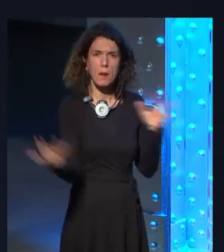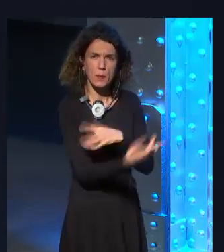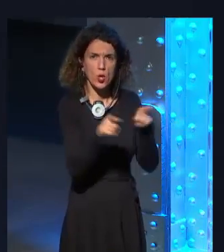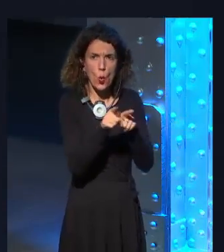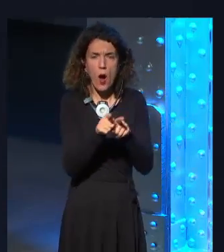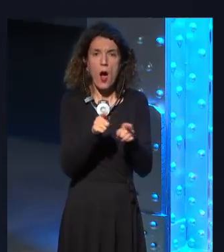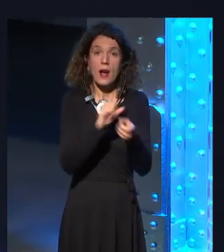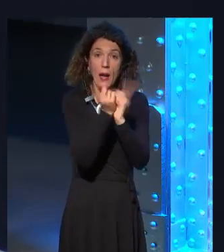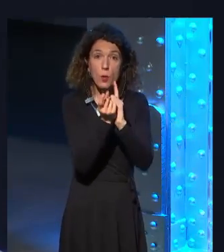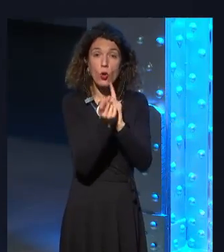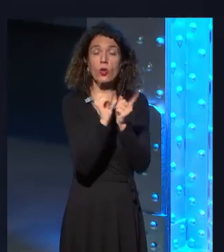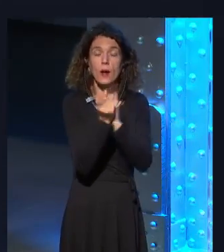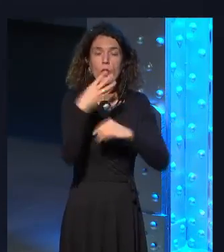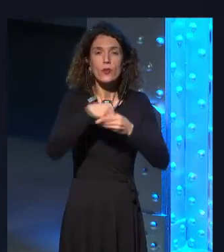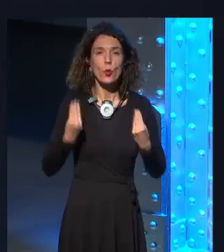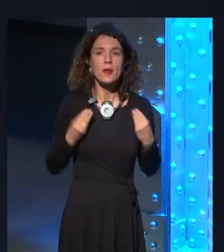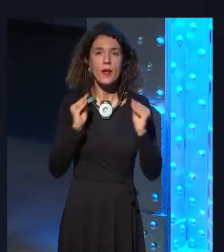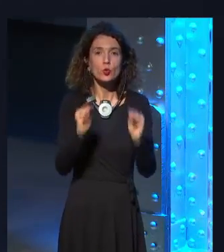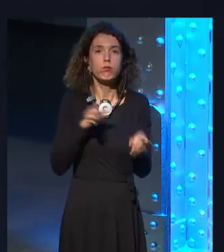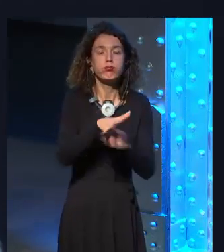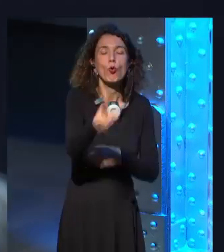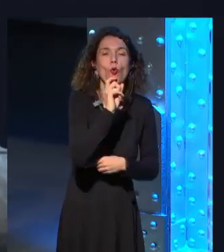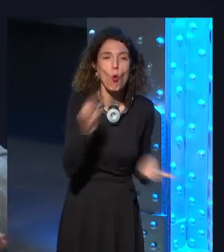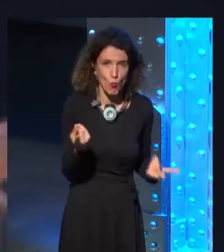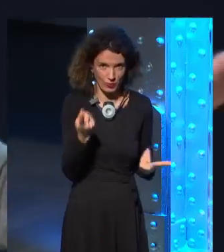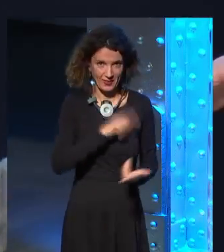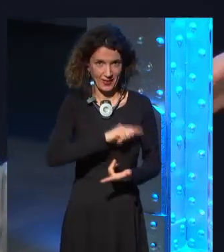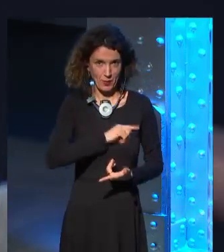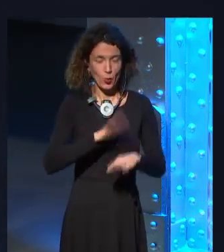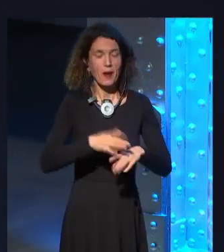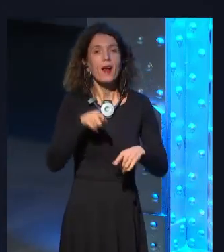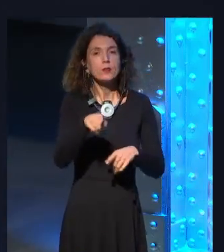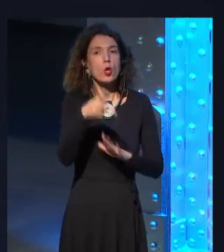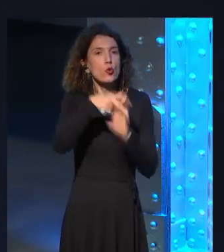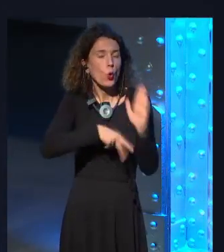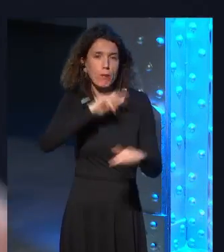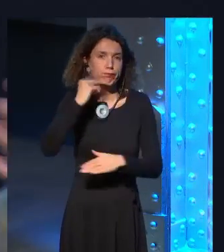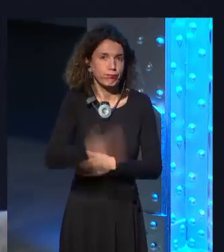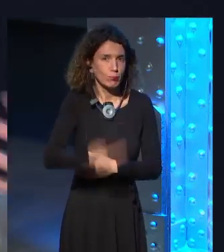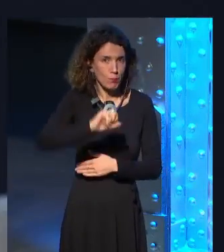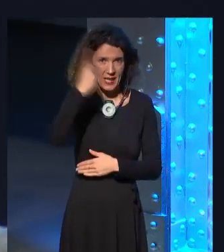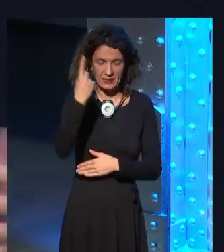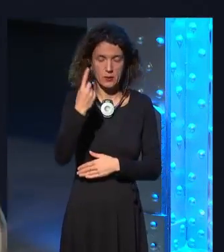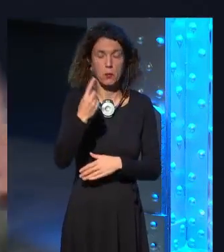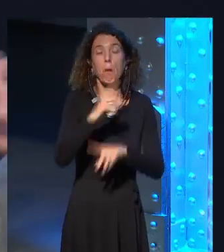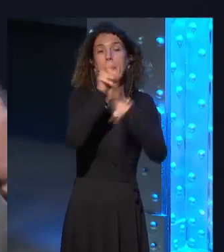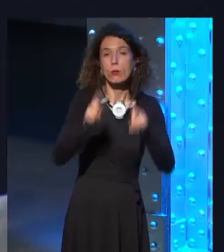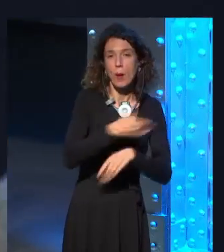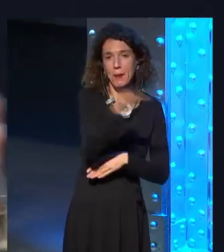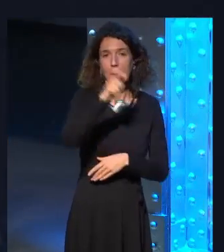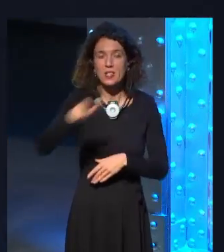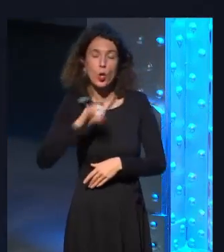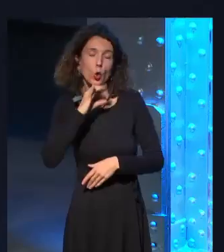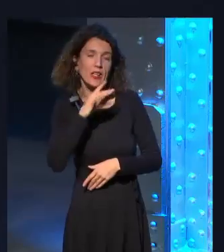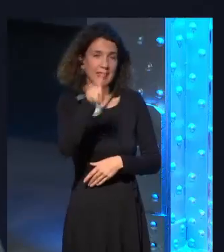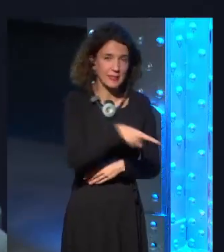levels. And to me, that's the gold standard. One thing is to ask people around the world how happy they are, and then see what